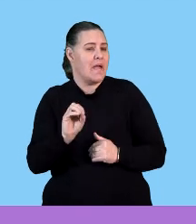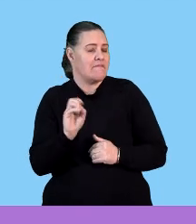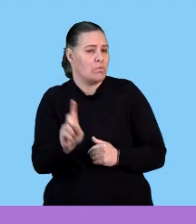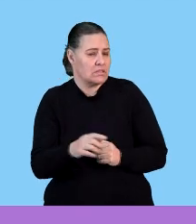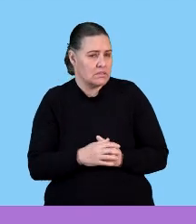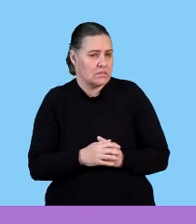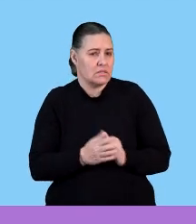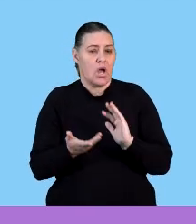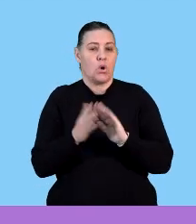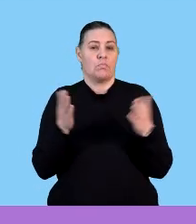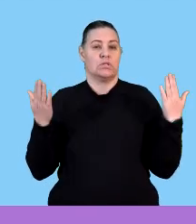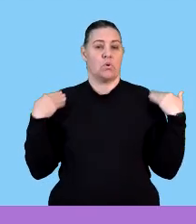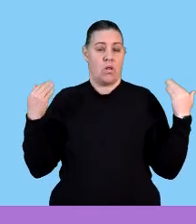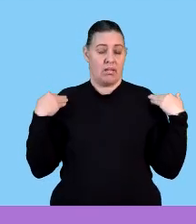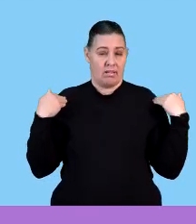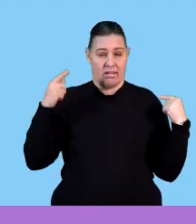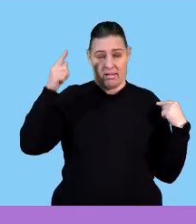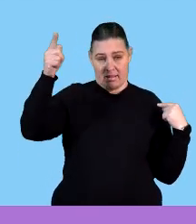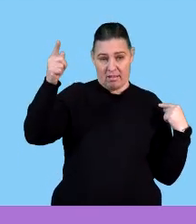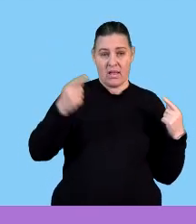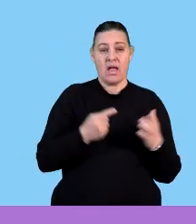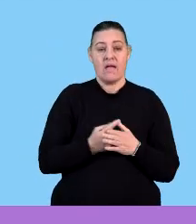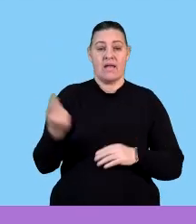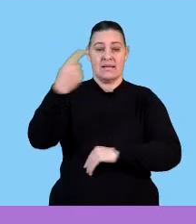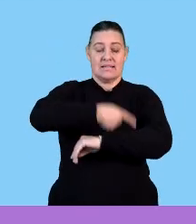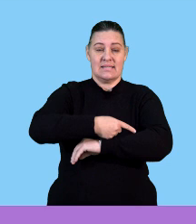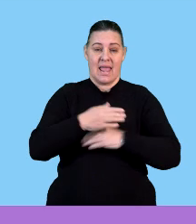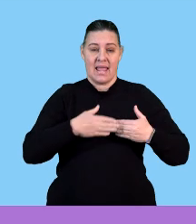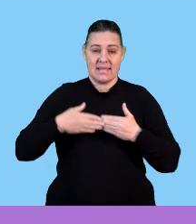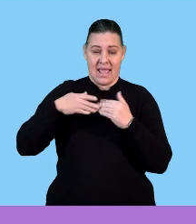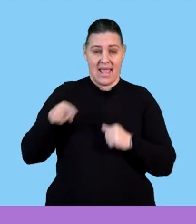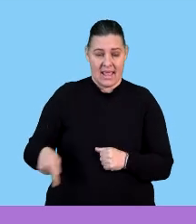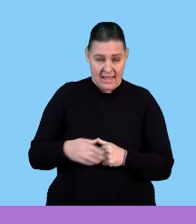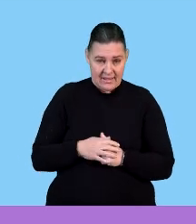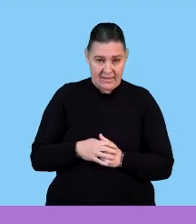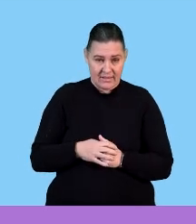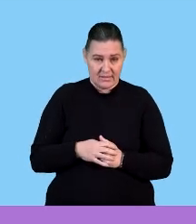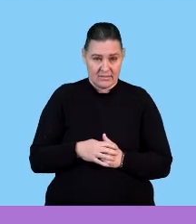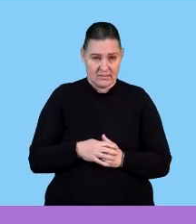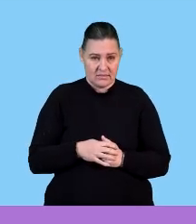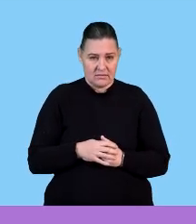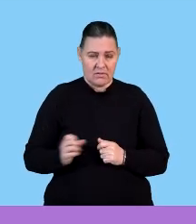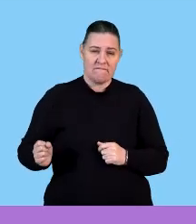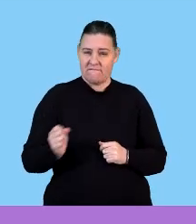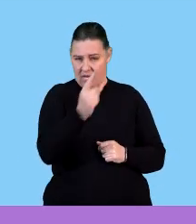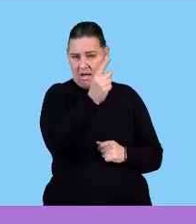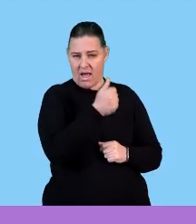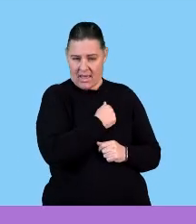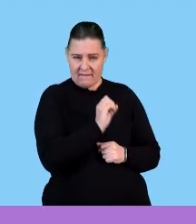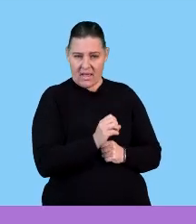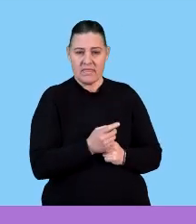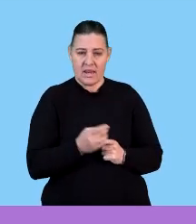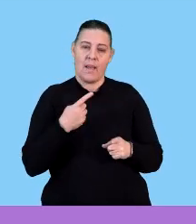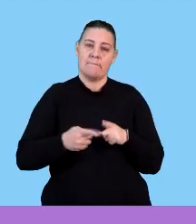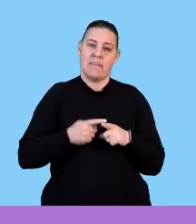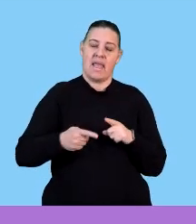do we have? We've got the community hall here at the top. We've got the daycare there, which is slightly too far away from the swimming pool. And then